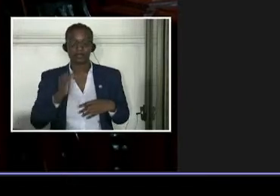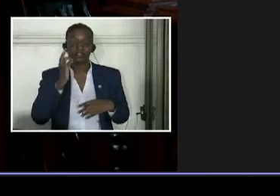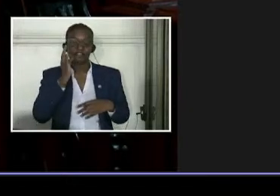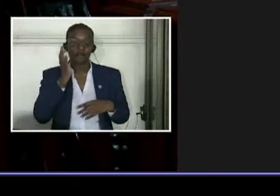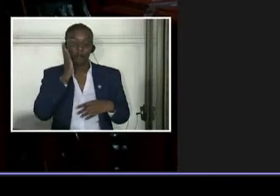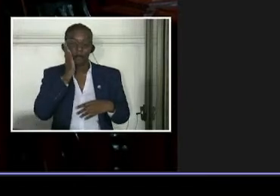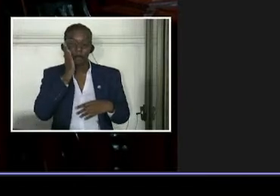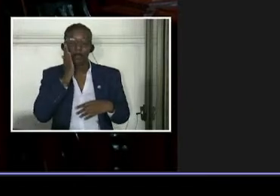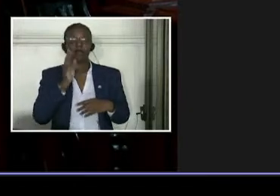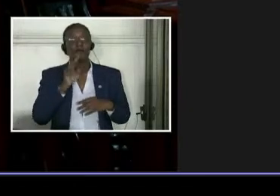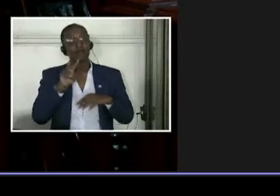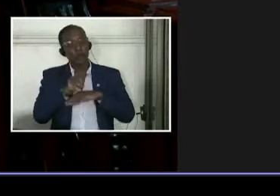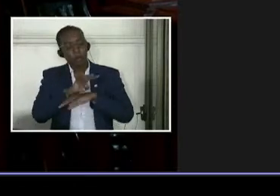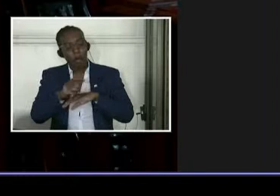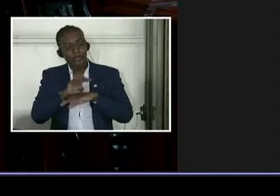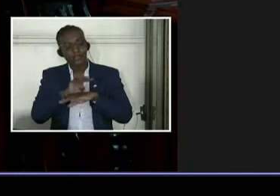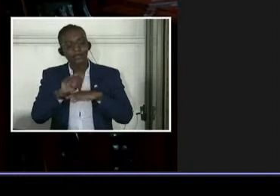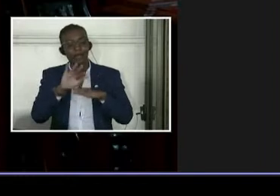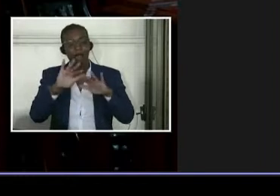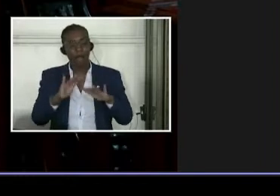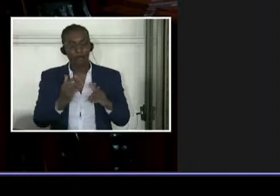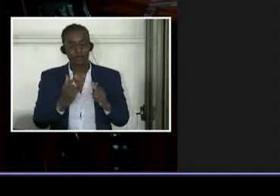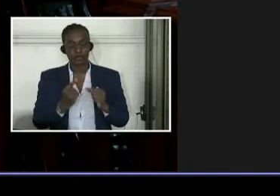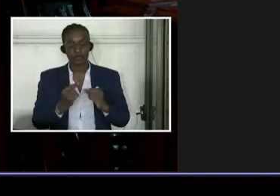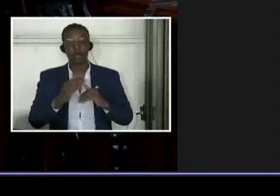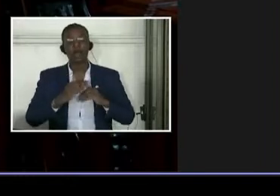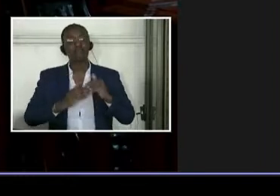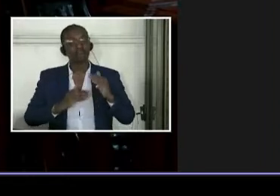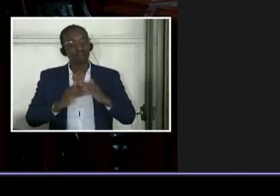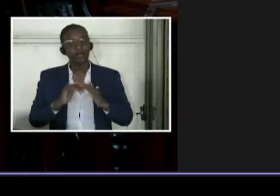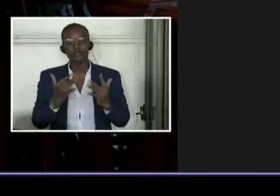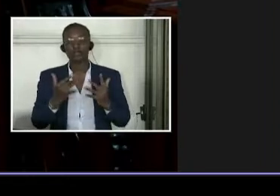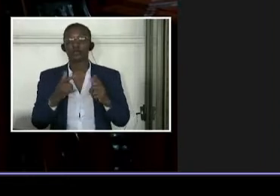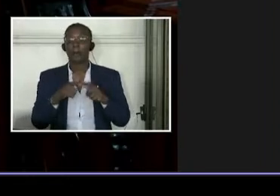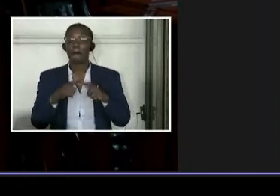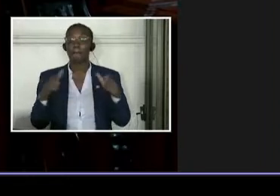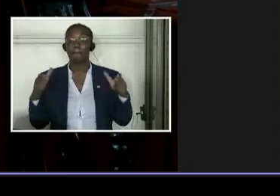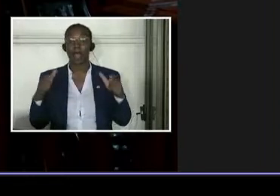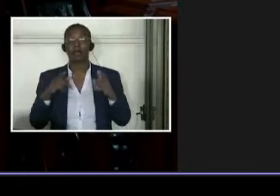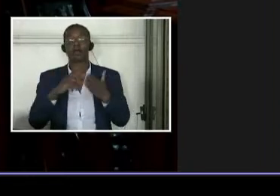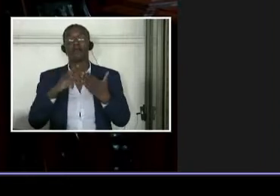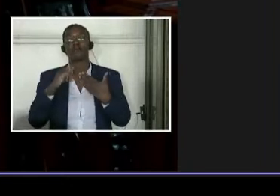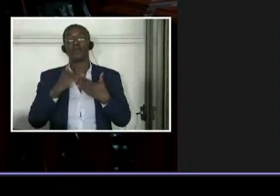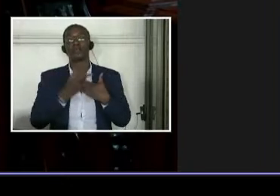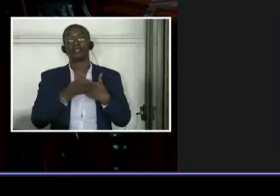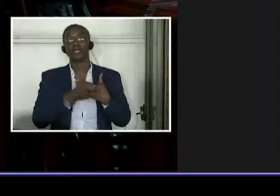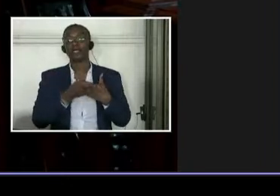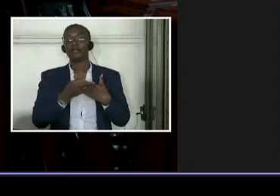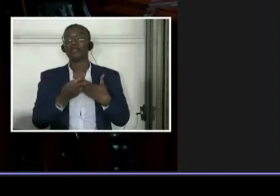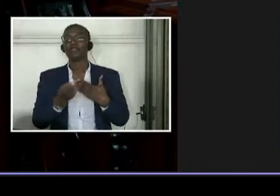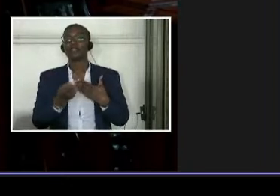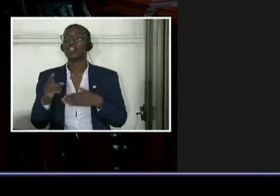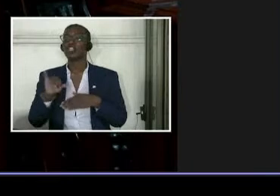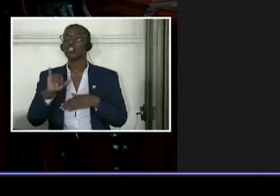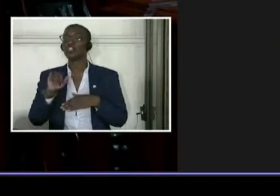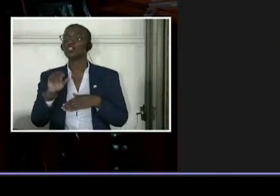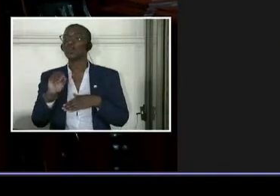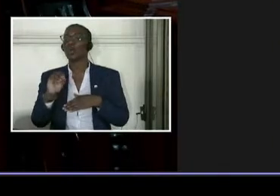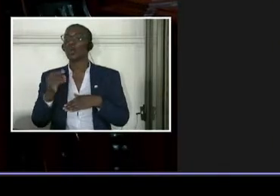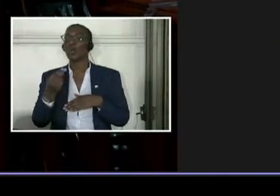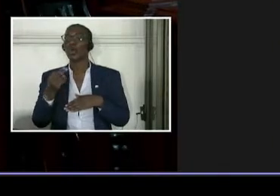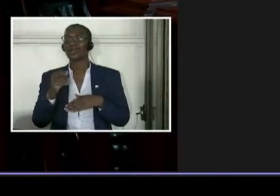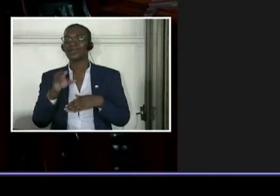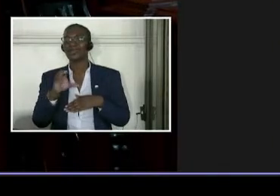we monitored progress in human settlements project. These are our super mega projects. The Johnston Plowboch and Cavern JBC